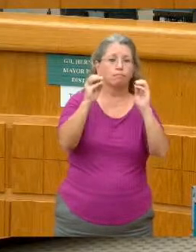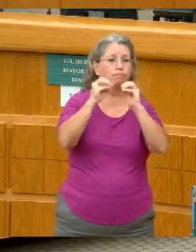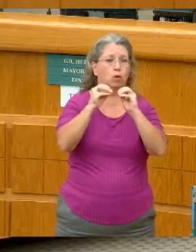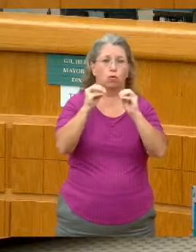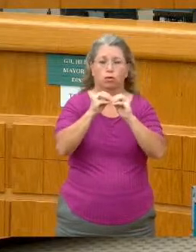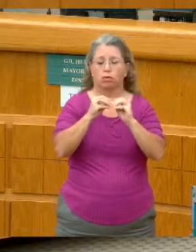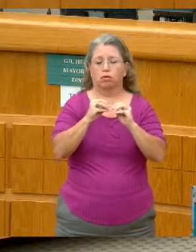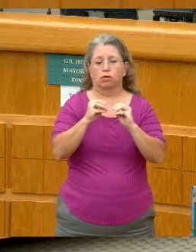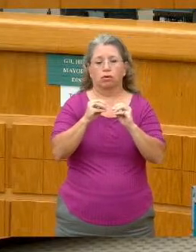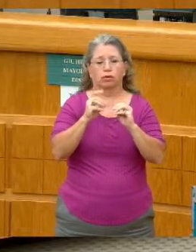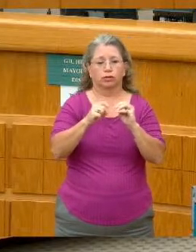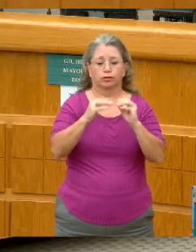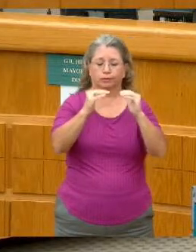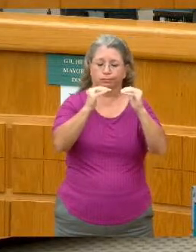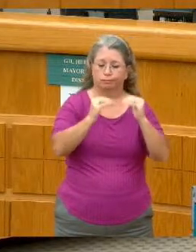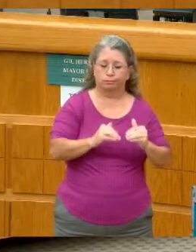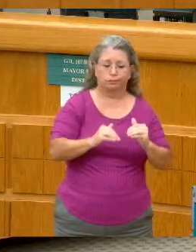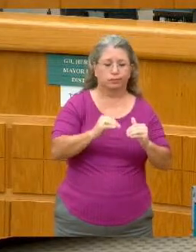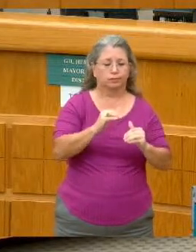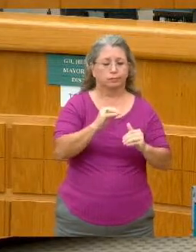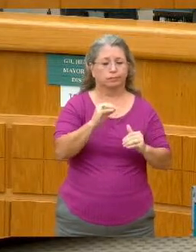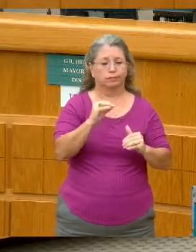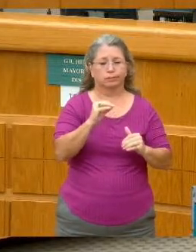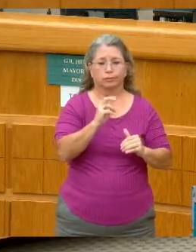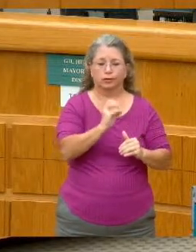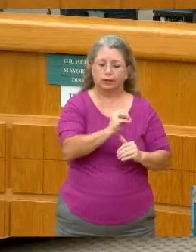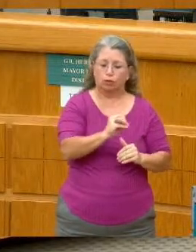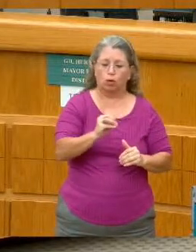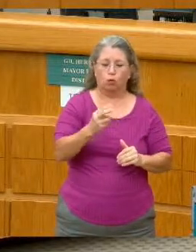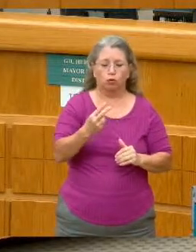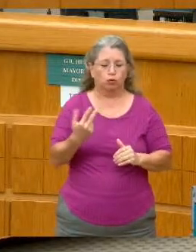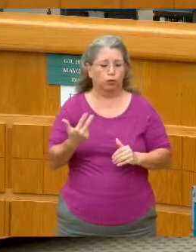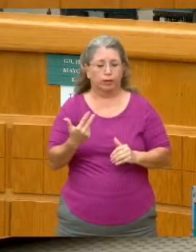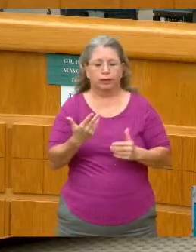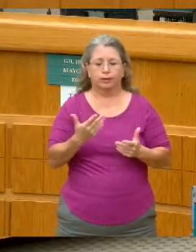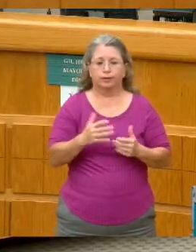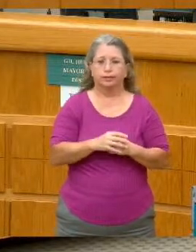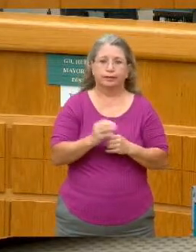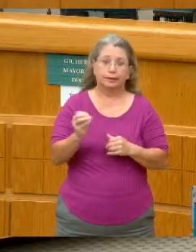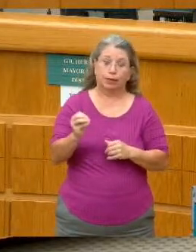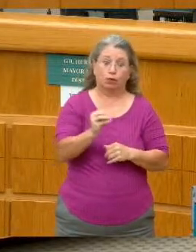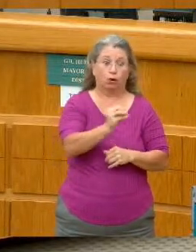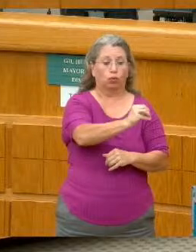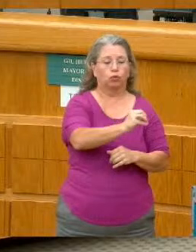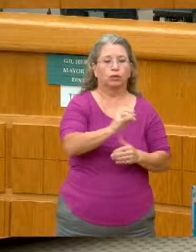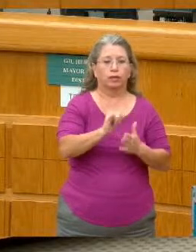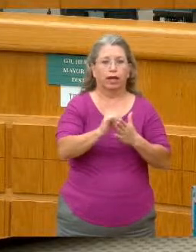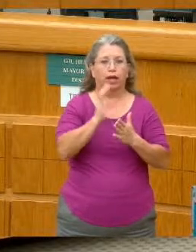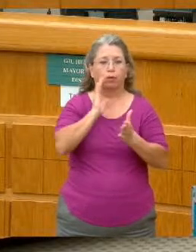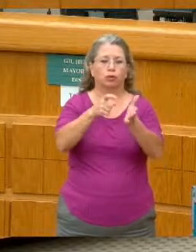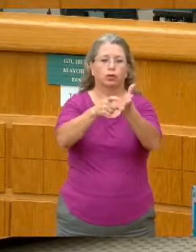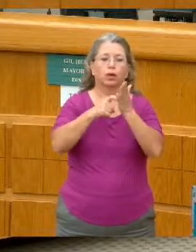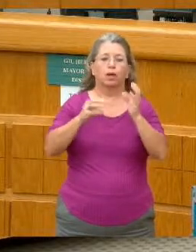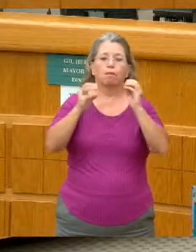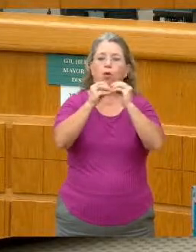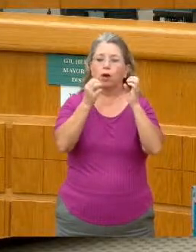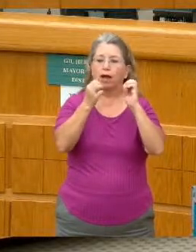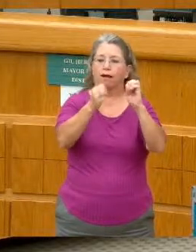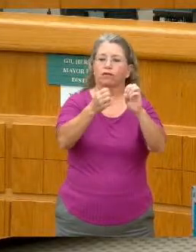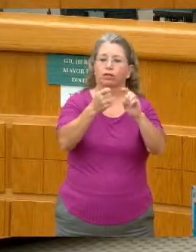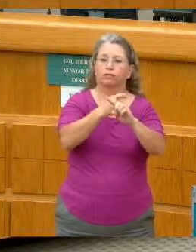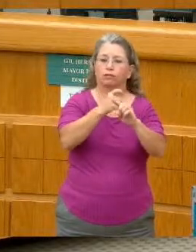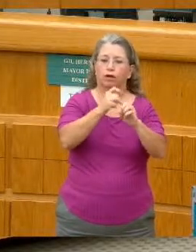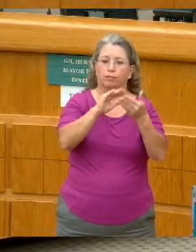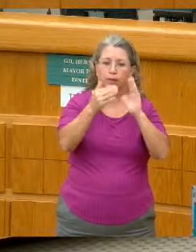3s, or even just 0s. And that's going to take more effort by the community and by policymakers